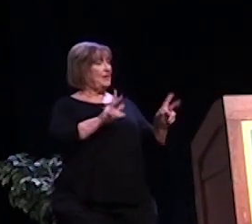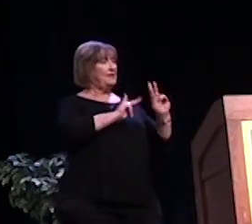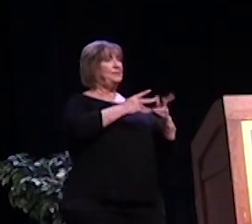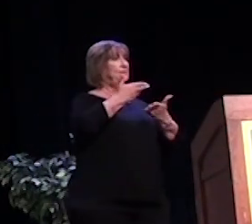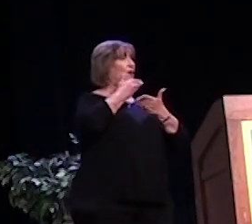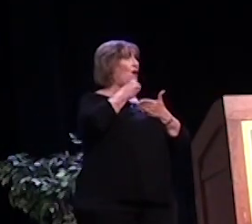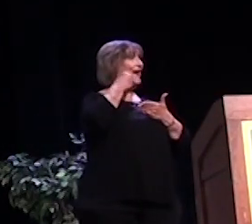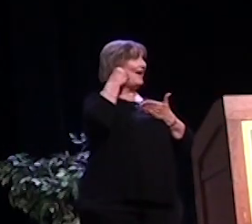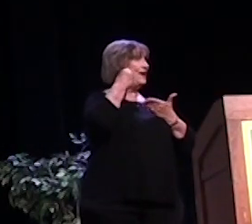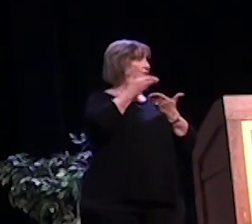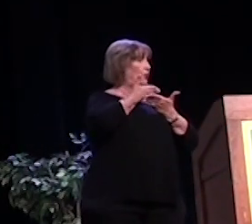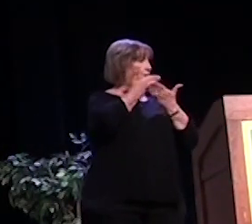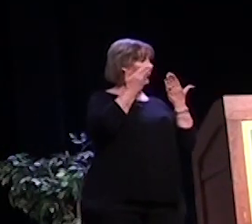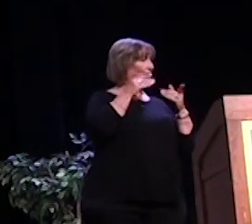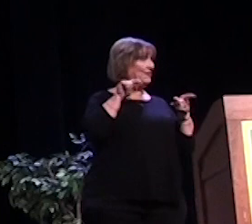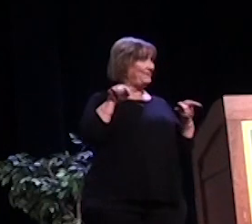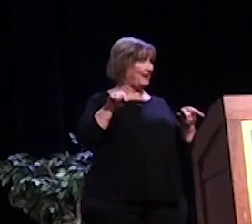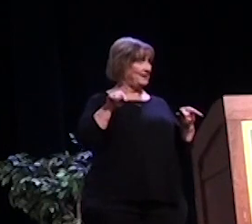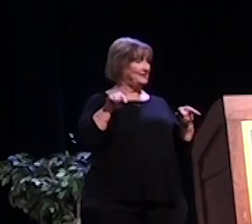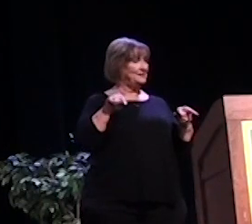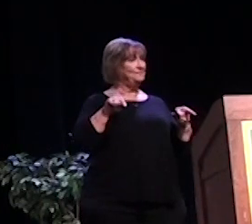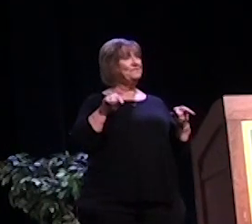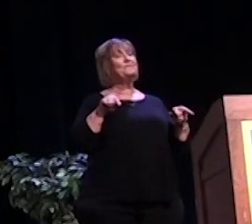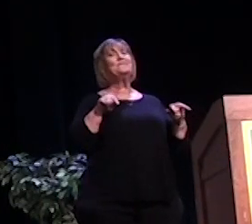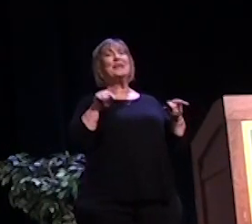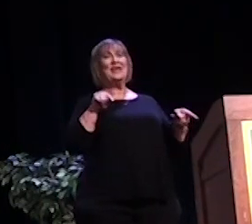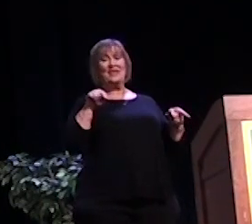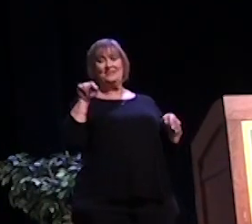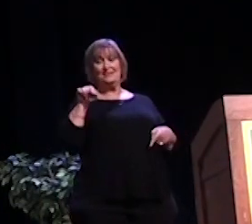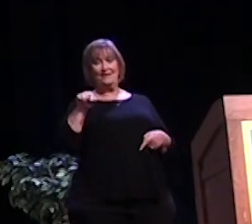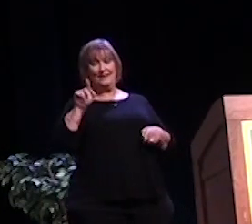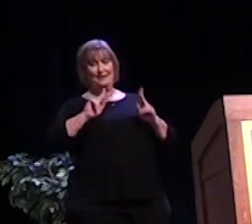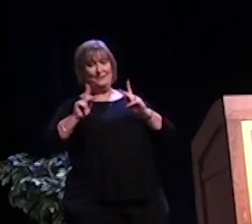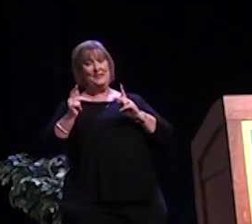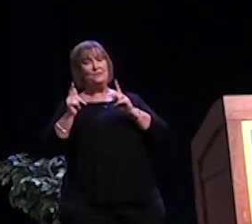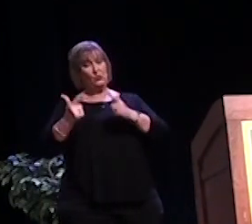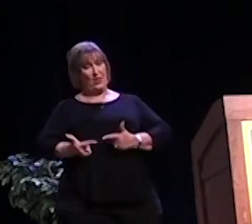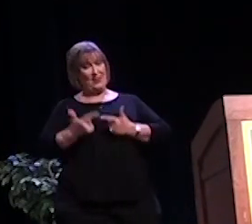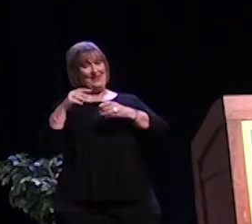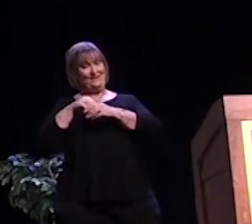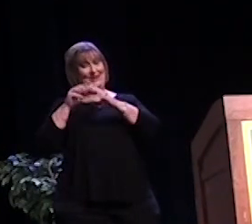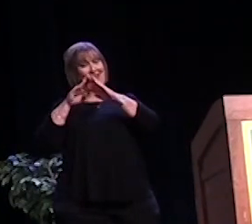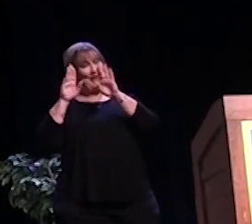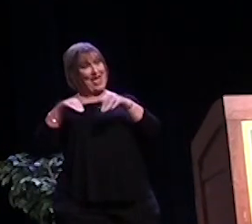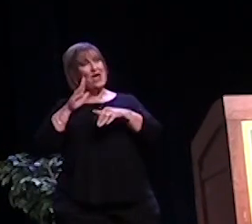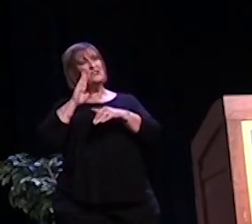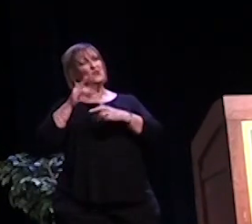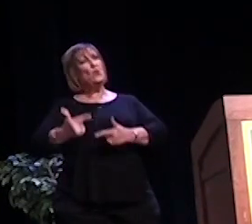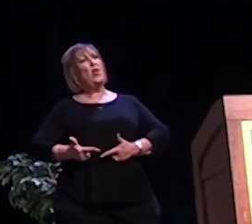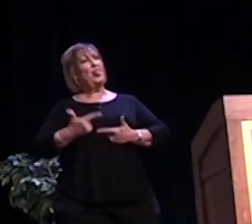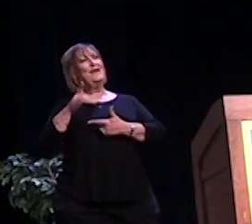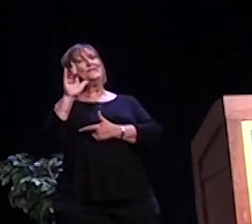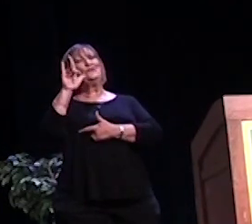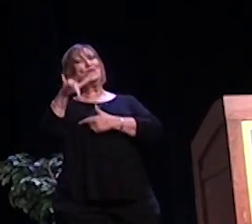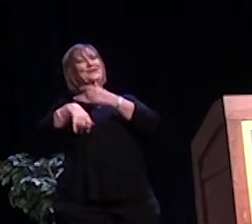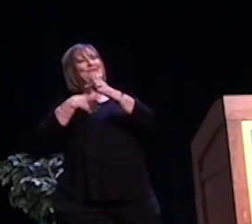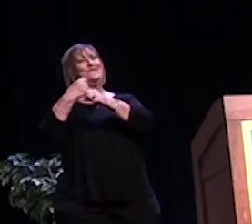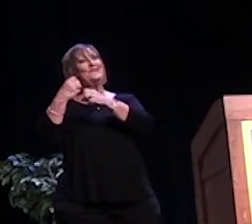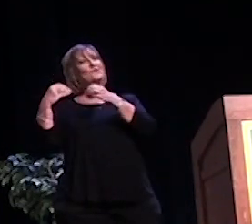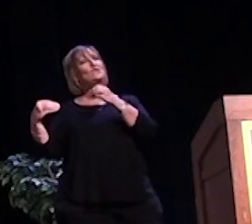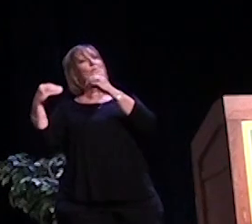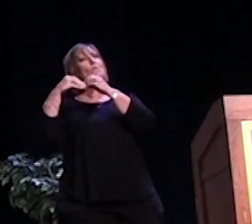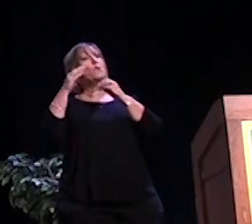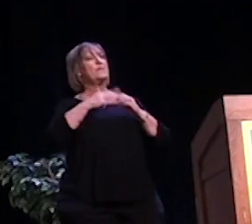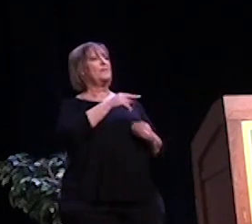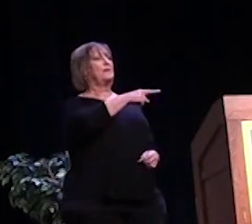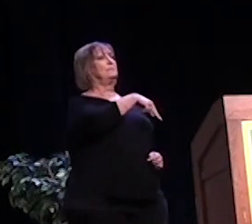unhoused in the United States is about 25 years different. So if you're living on the street anywhere